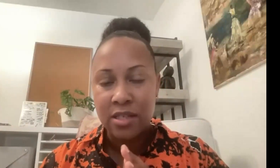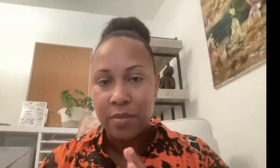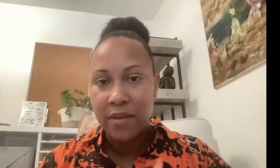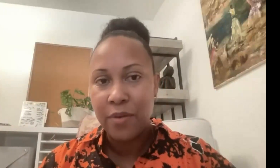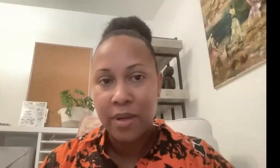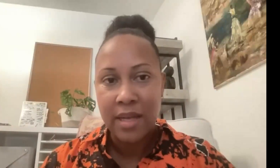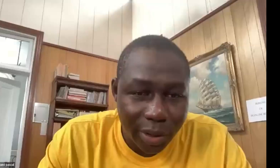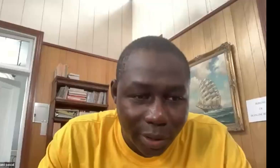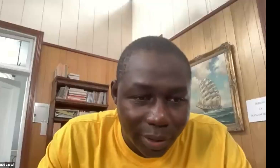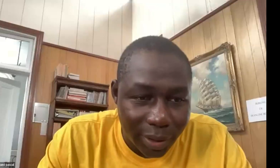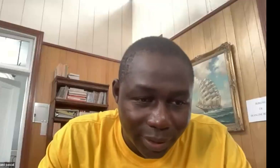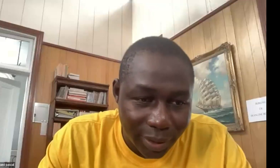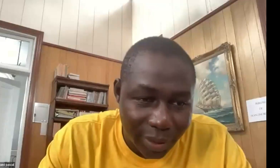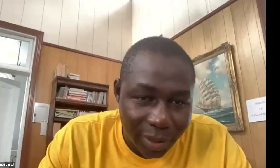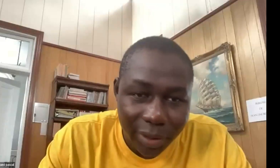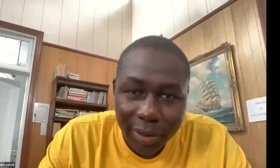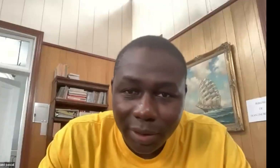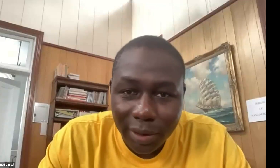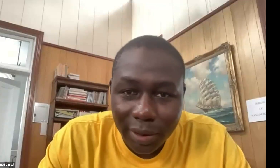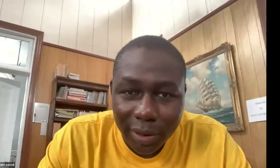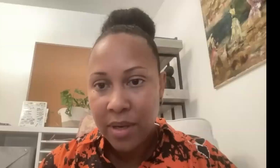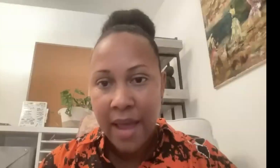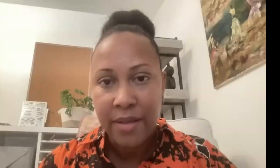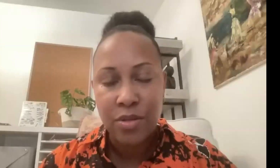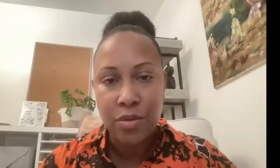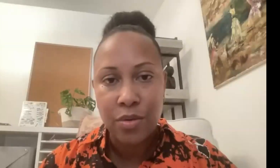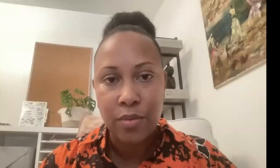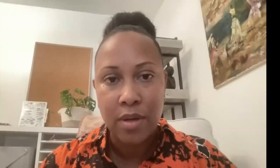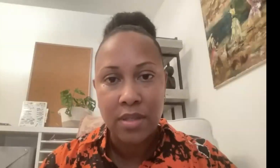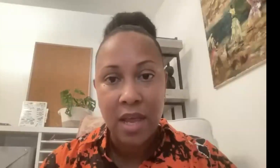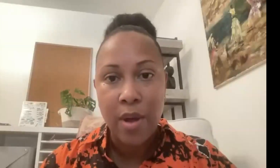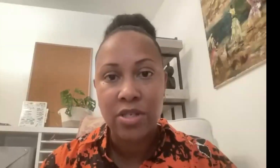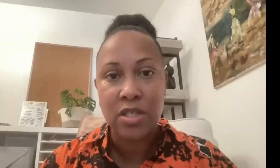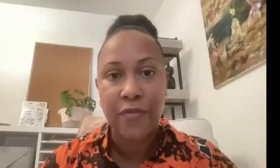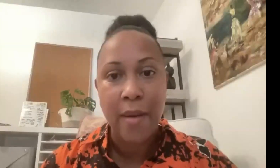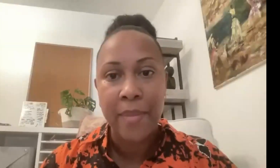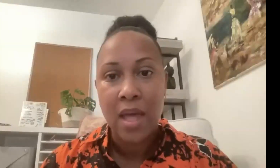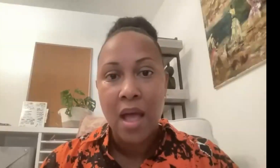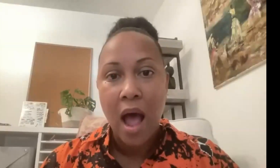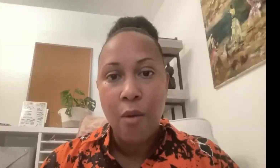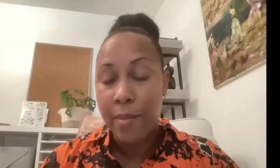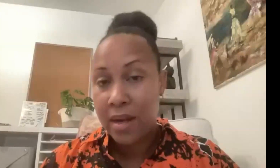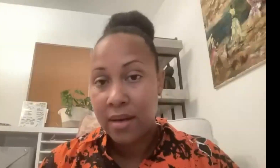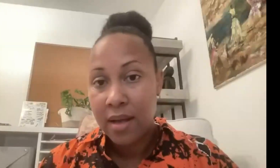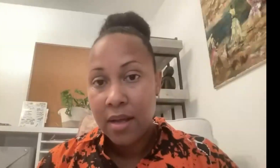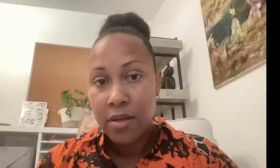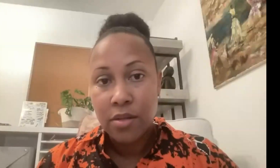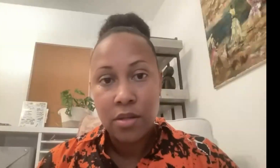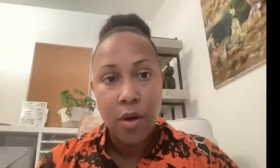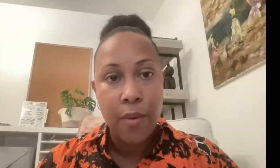to, gentlemen, indulge me. I would like to take questions from